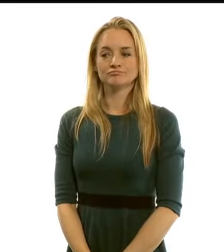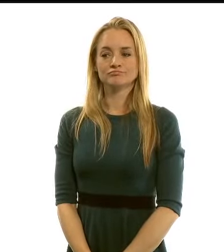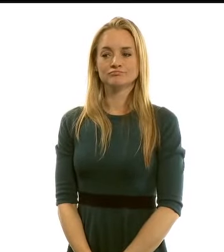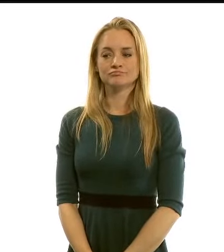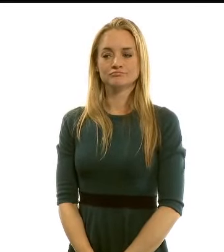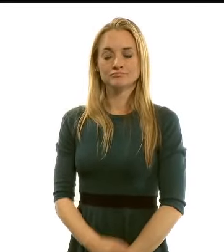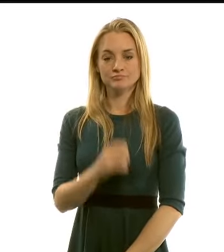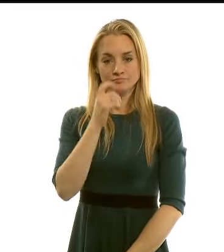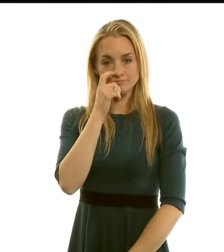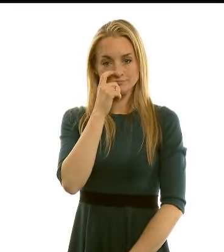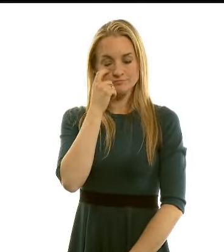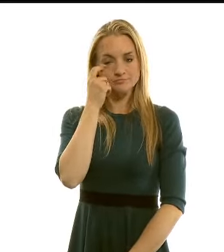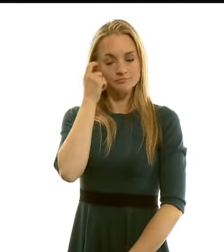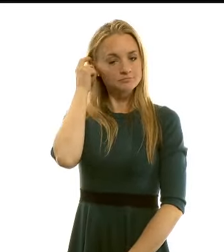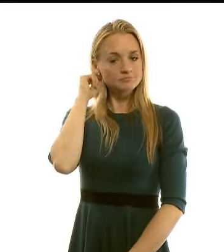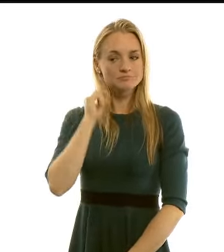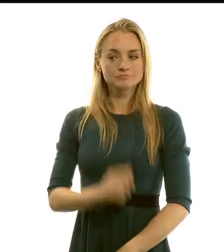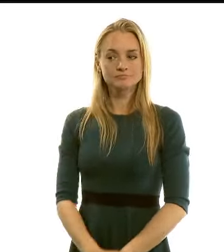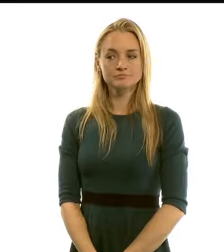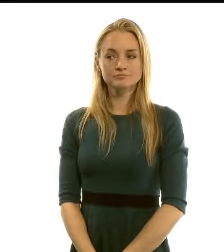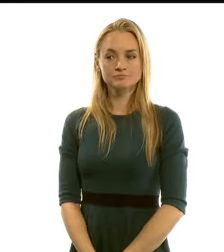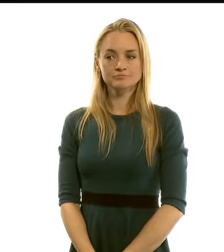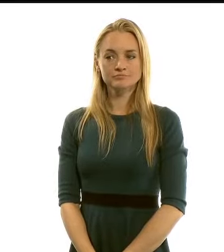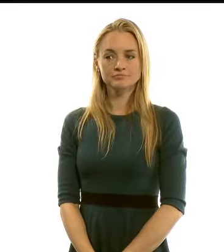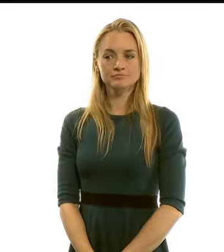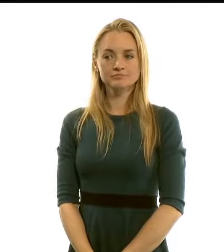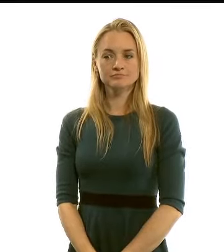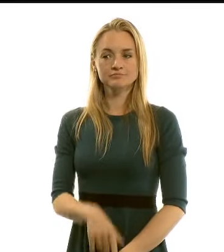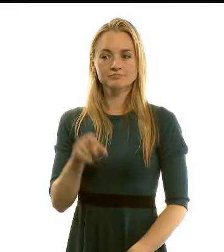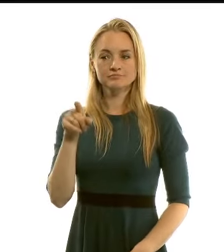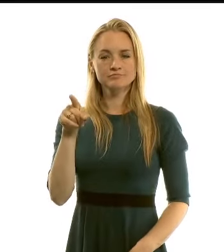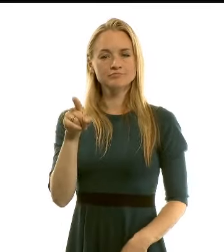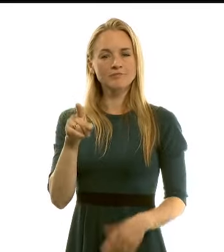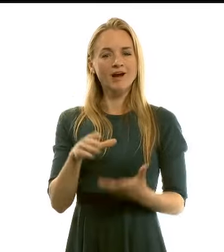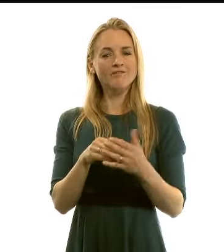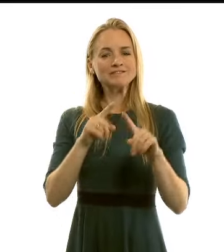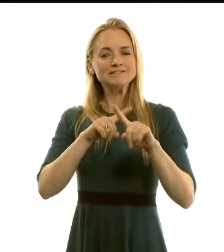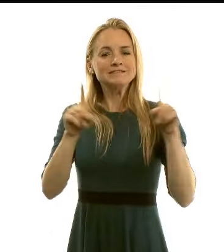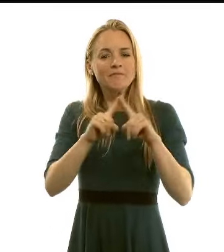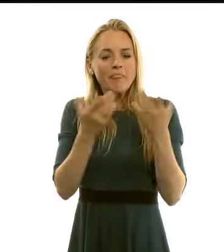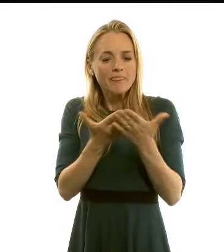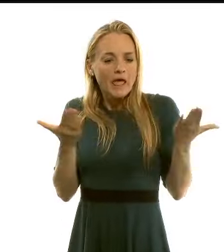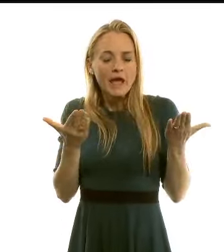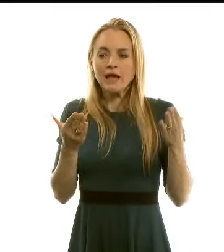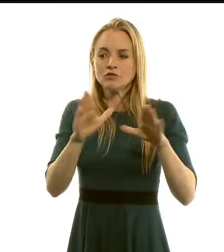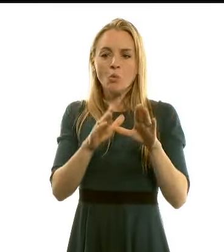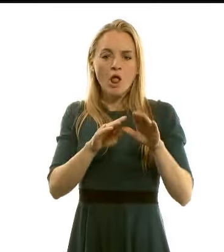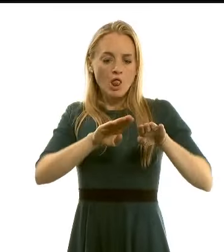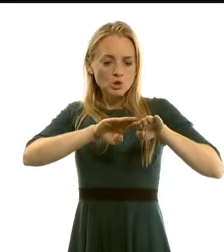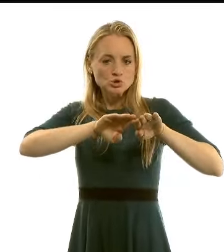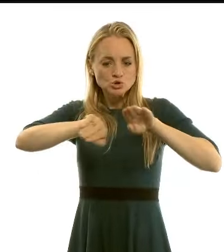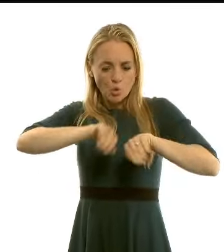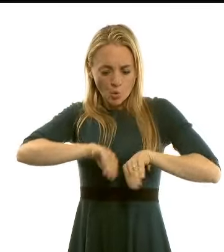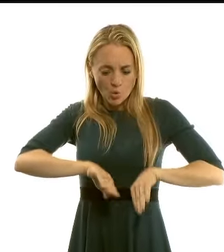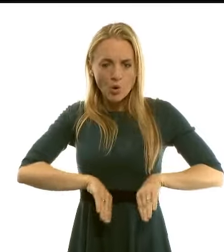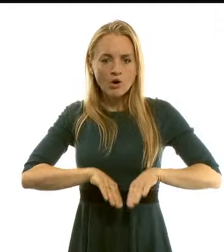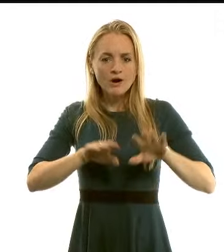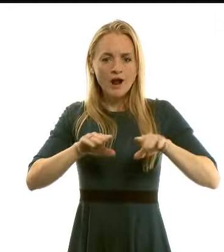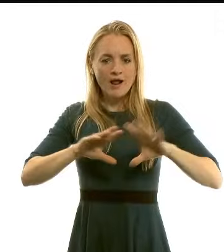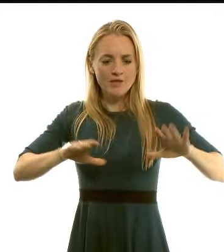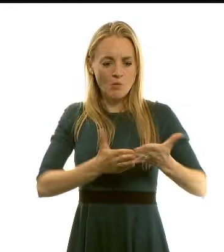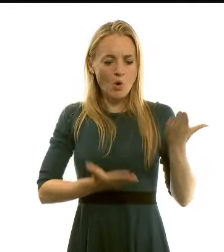All of the printed elements plus extra accessories go through this sorting and packing machine that weighs and seals the elements into